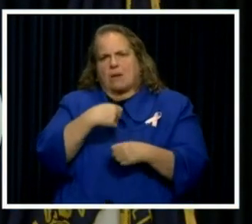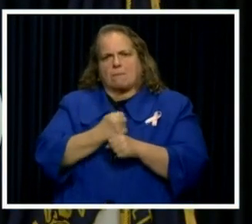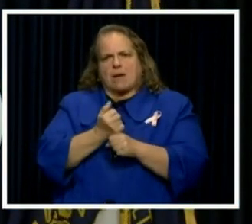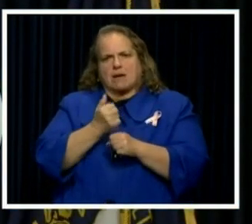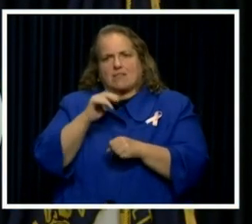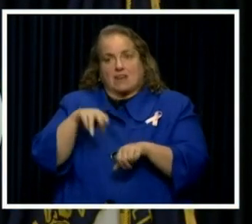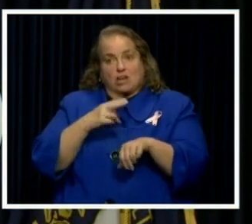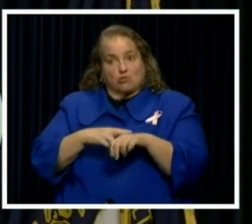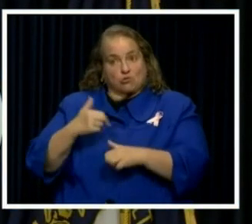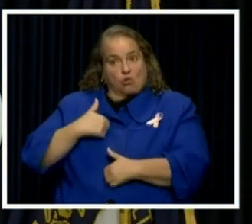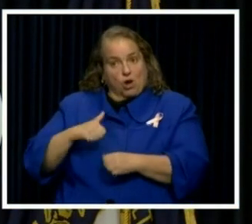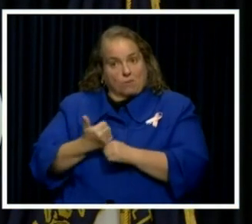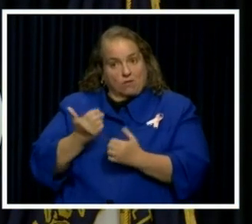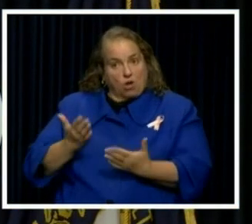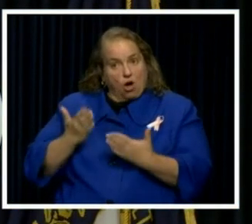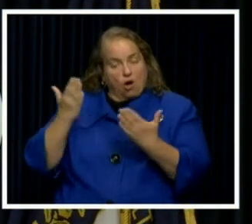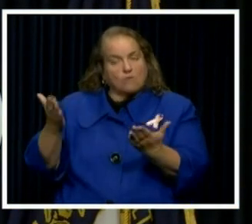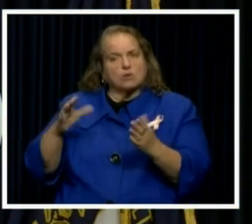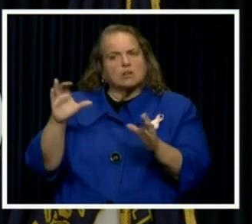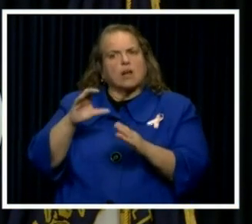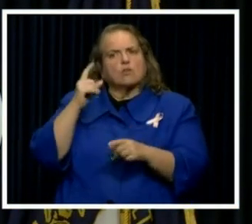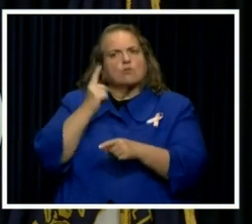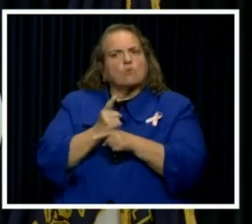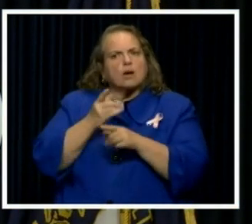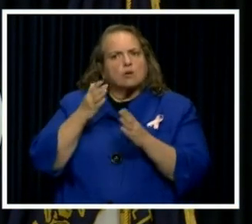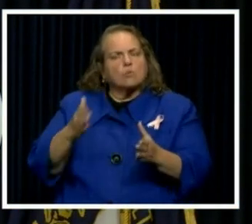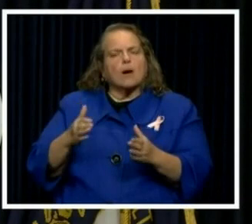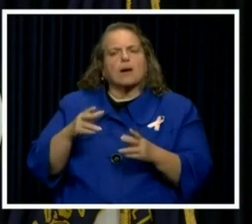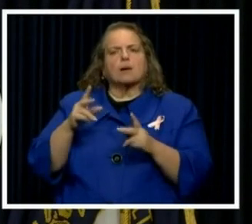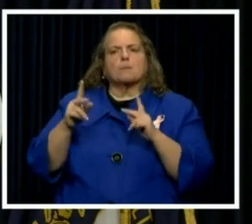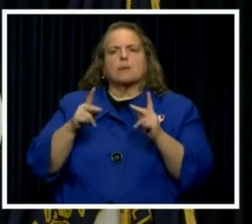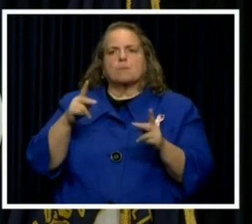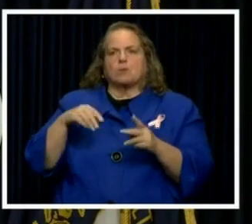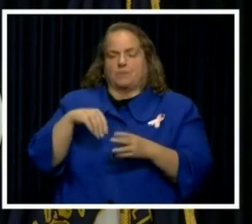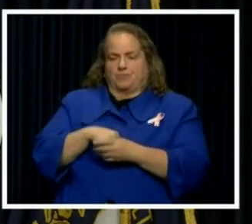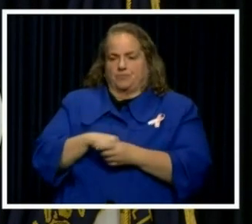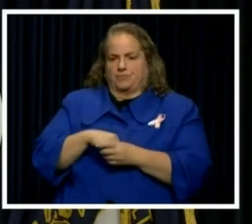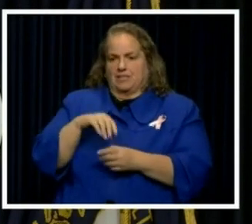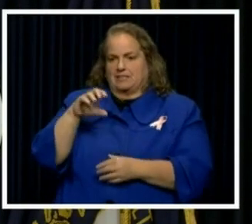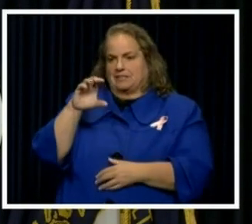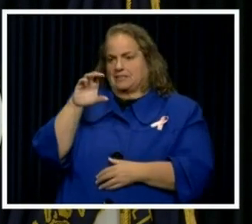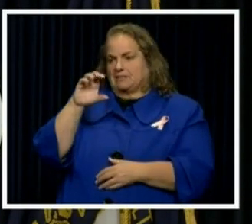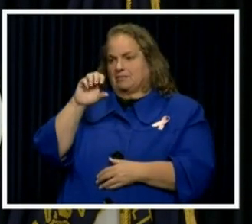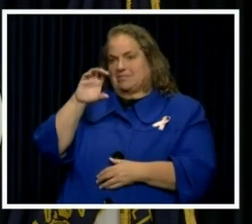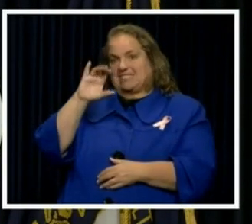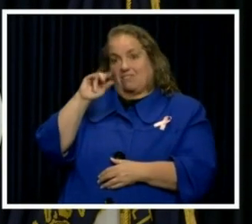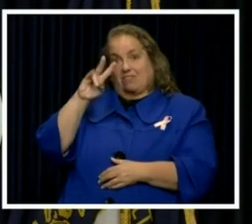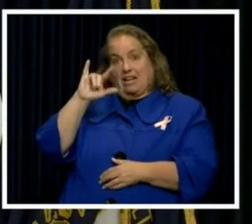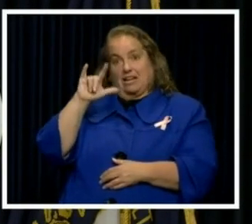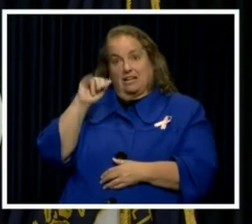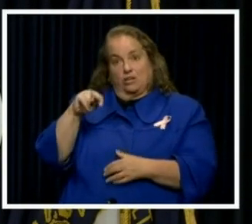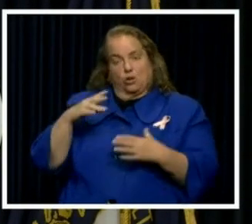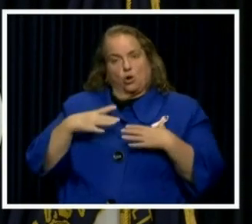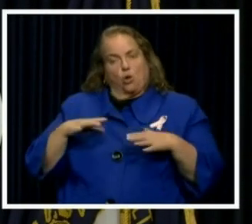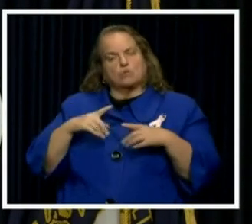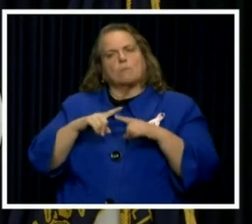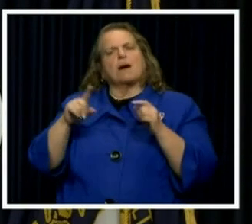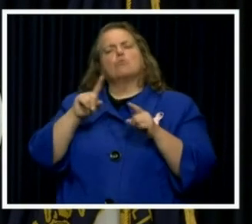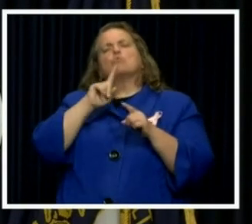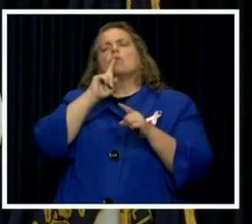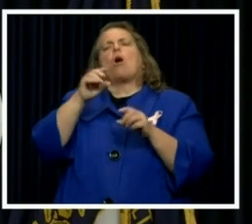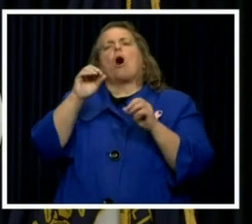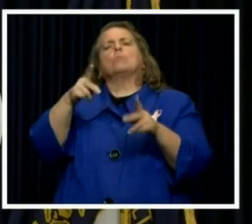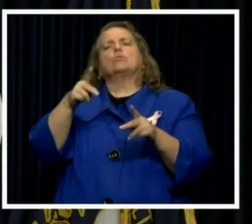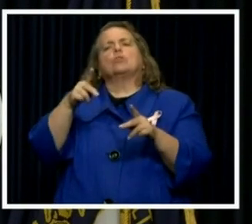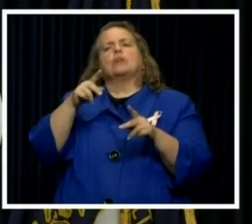offer that'd be done in the right way with people in civilian clothes, but a real opportunity to do this with a method where we know